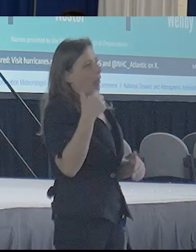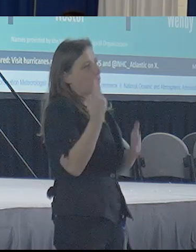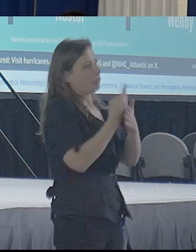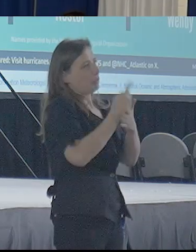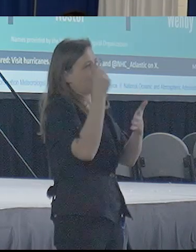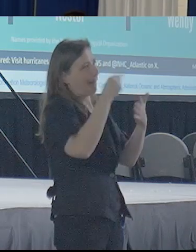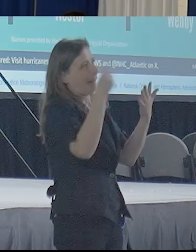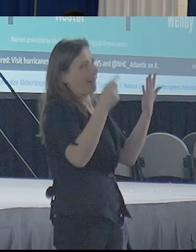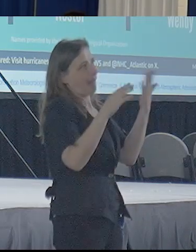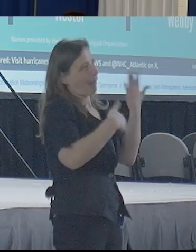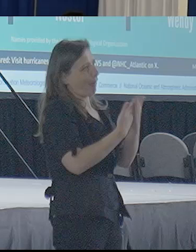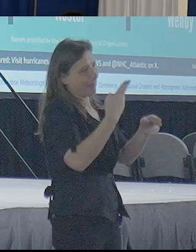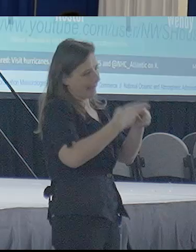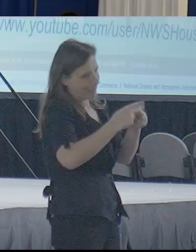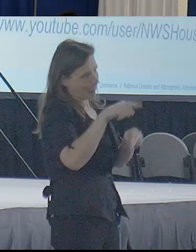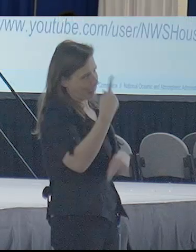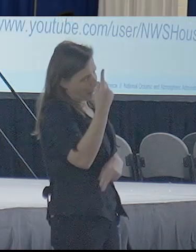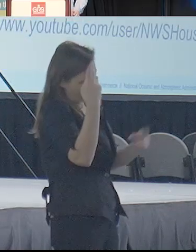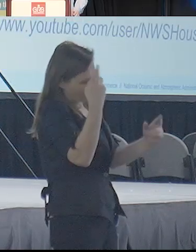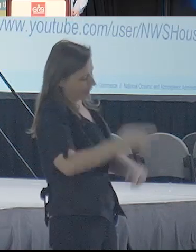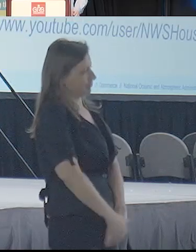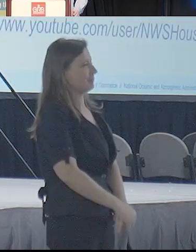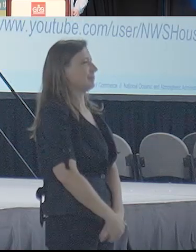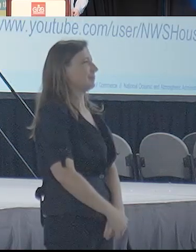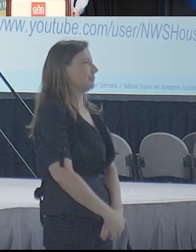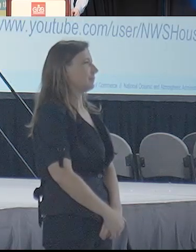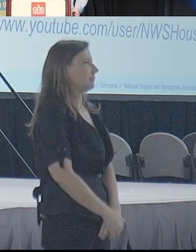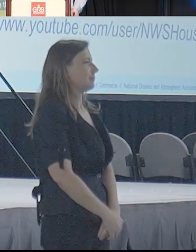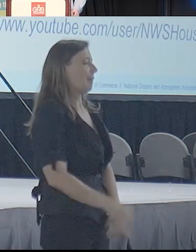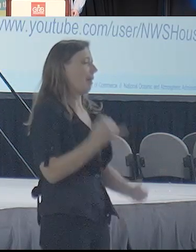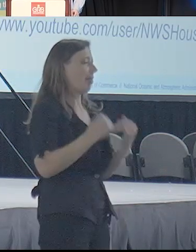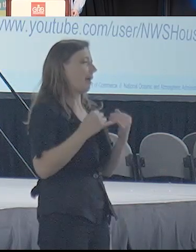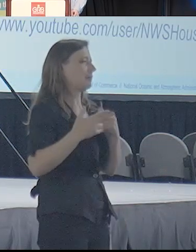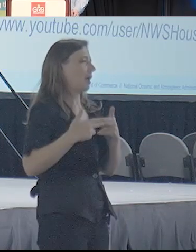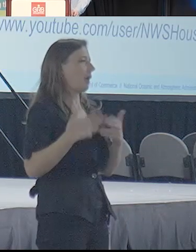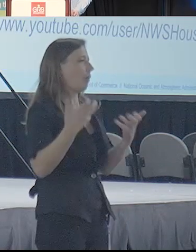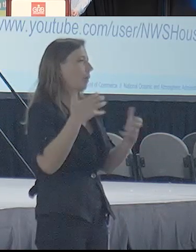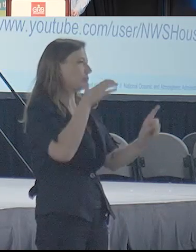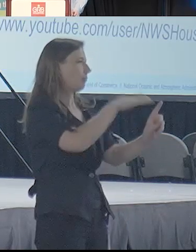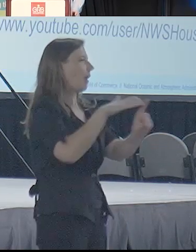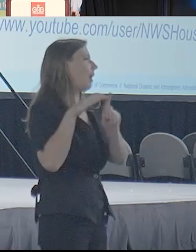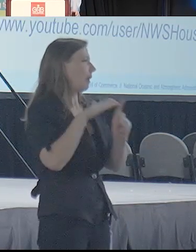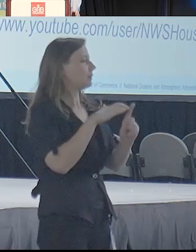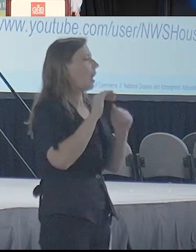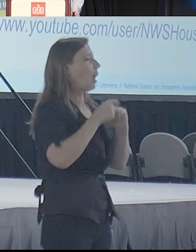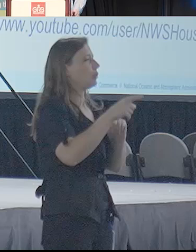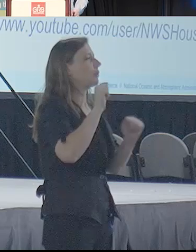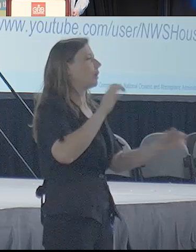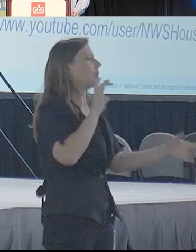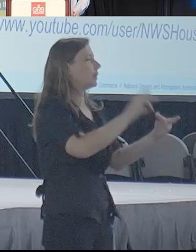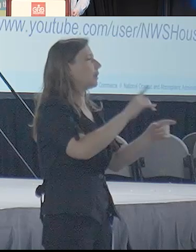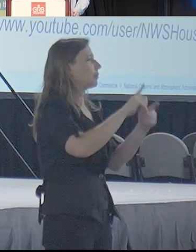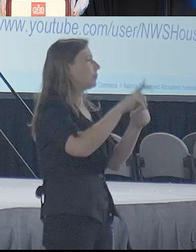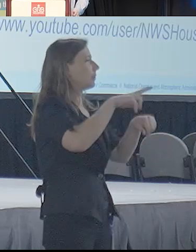like we may see one of them. And finally, my last slide, I just want to remind everybody how you can connect to the National